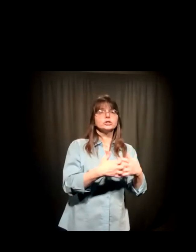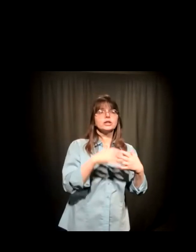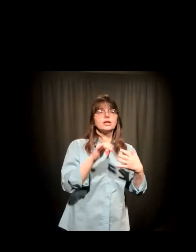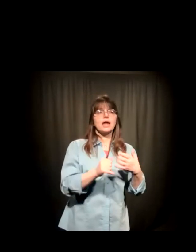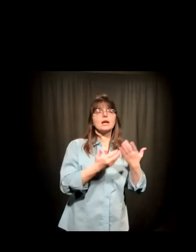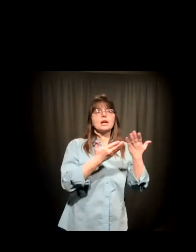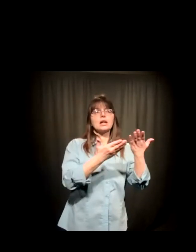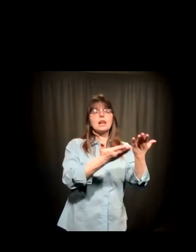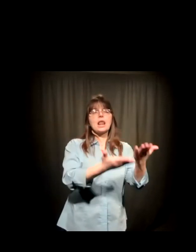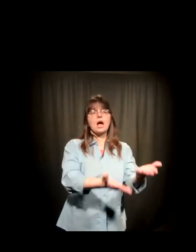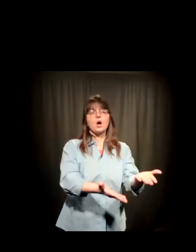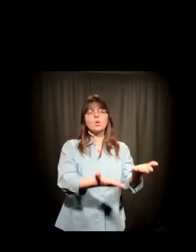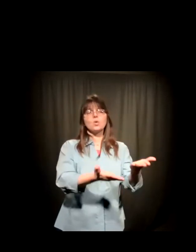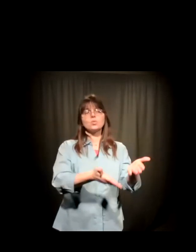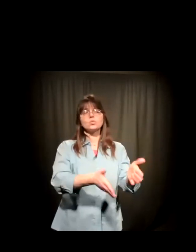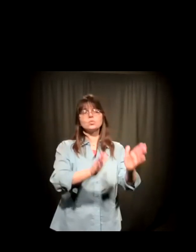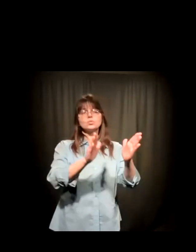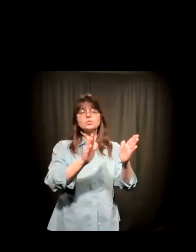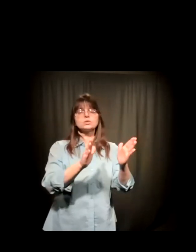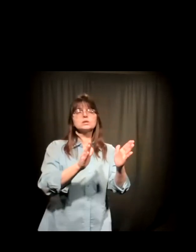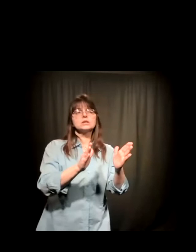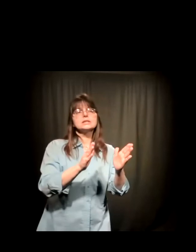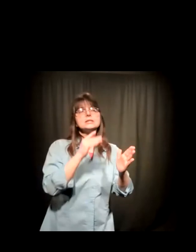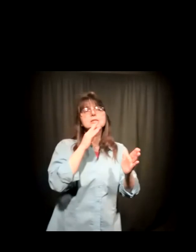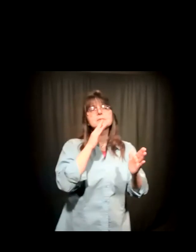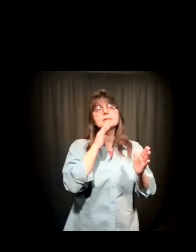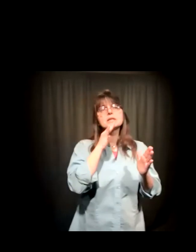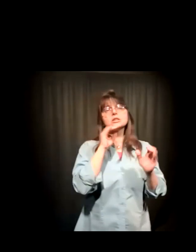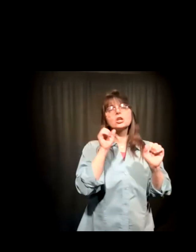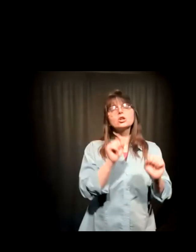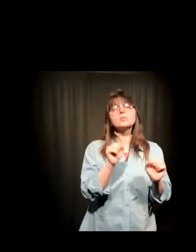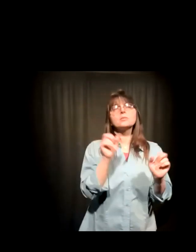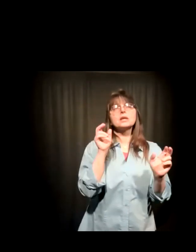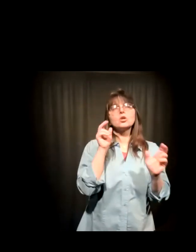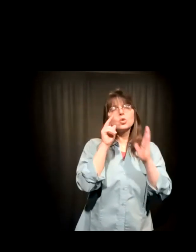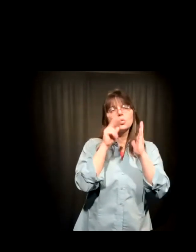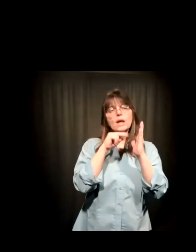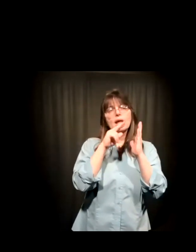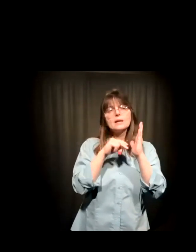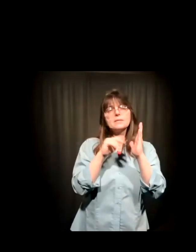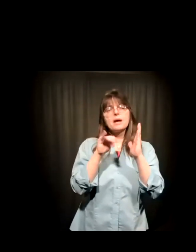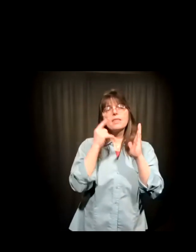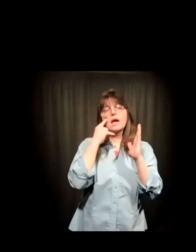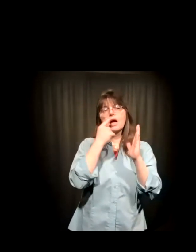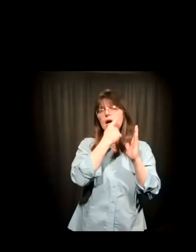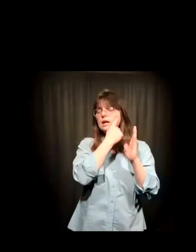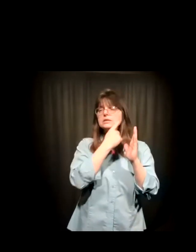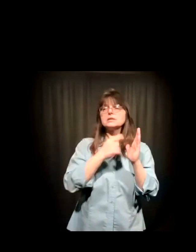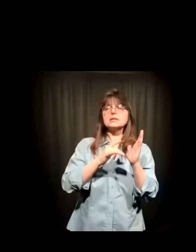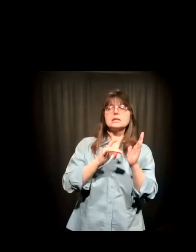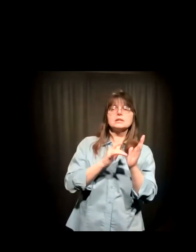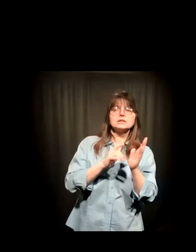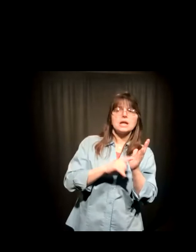speech to be read by the eyes, a machine that could capture and transform the vibrations of